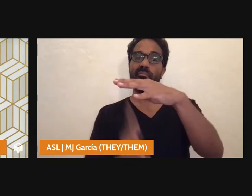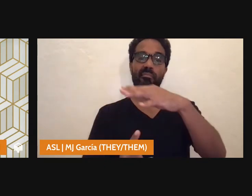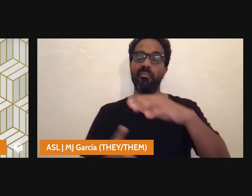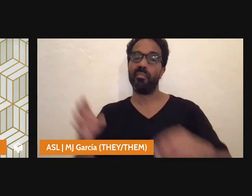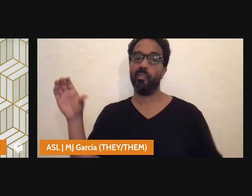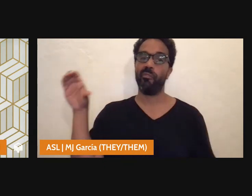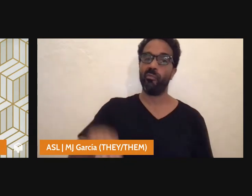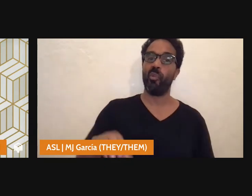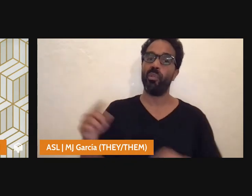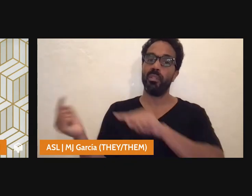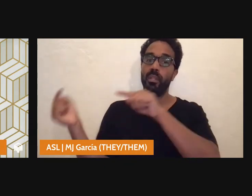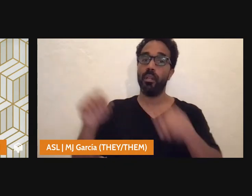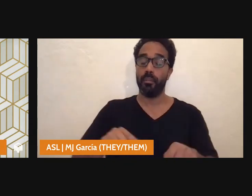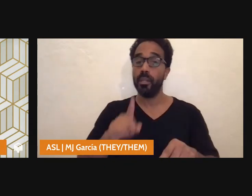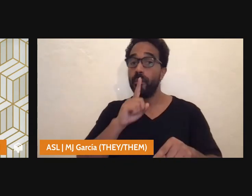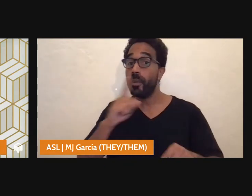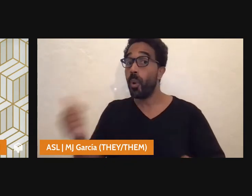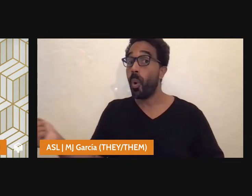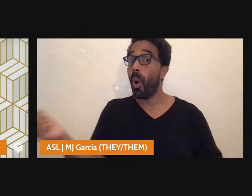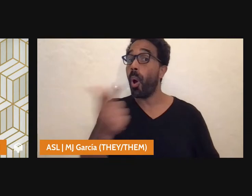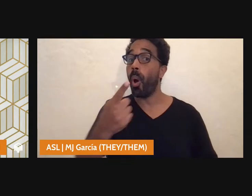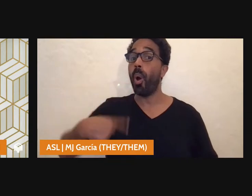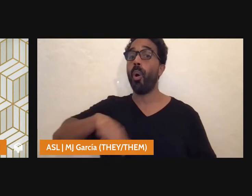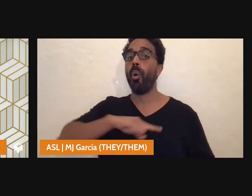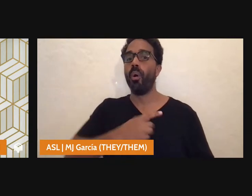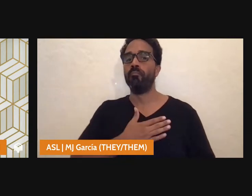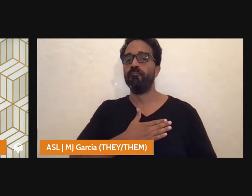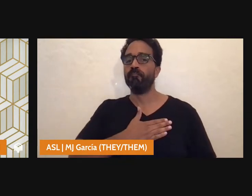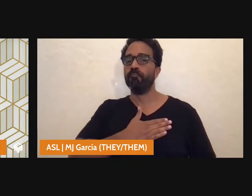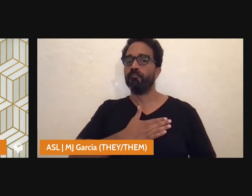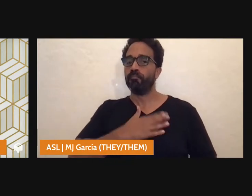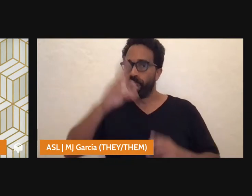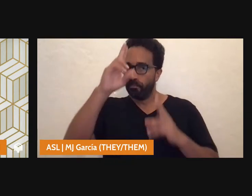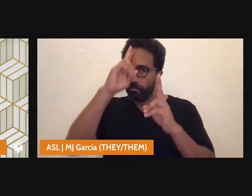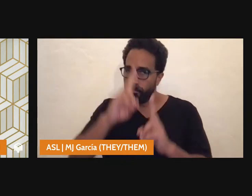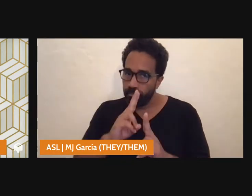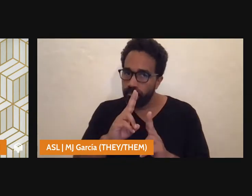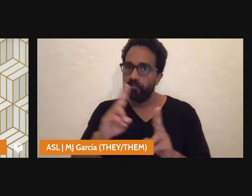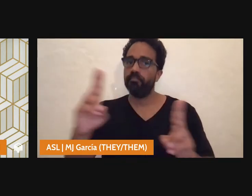their contributions and lift up their enduring spirit.